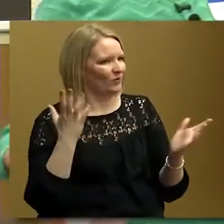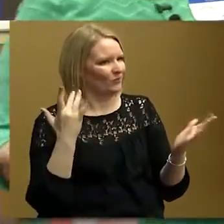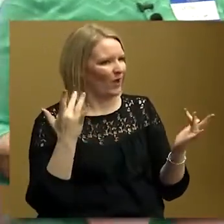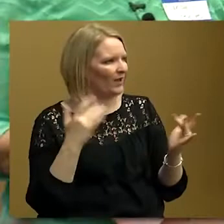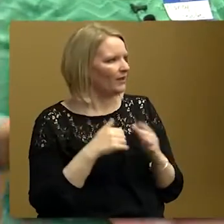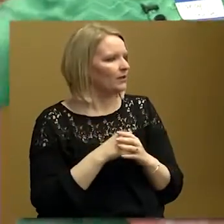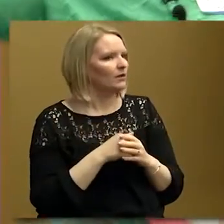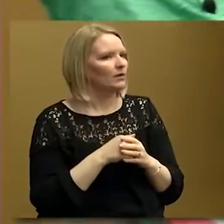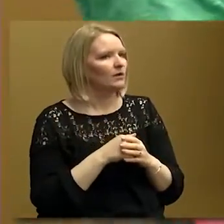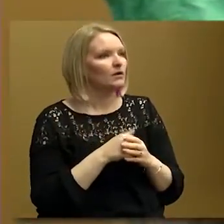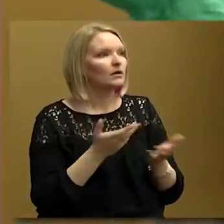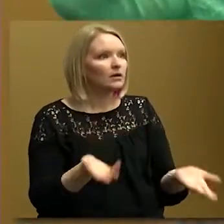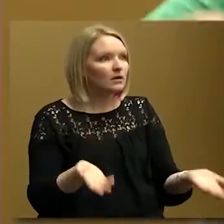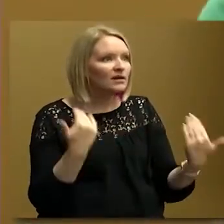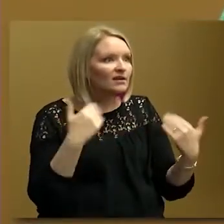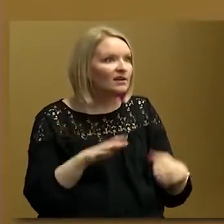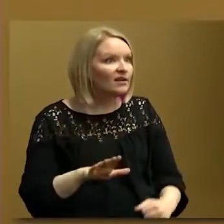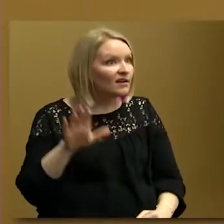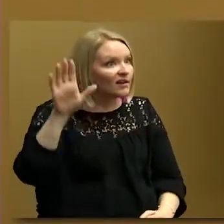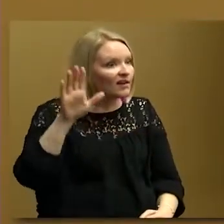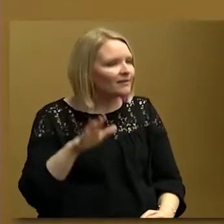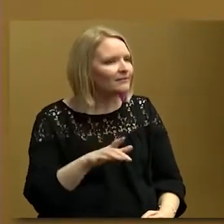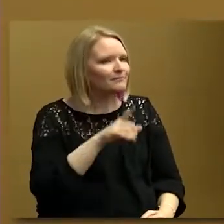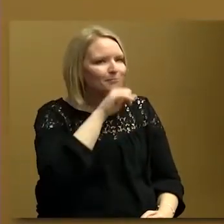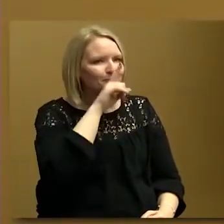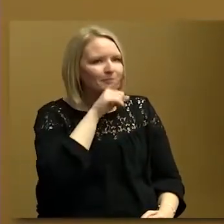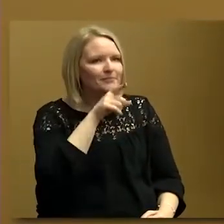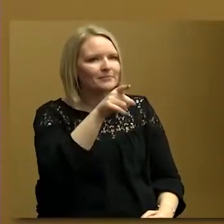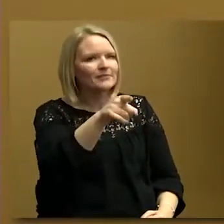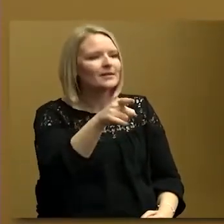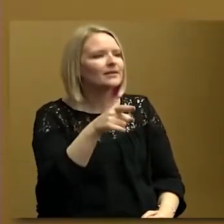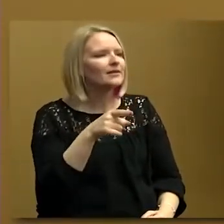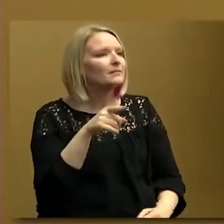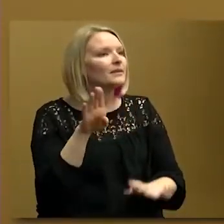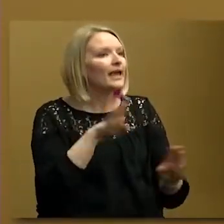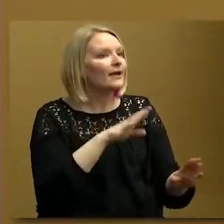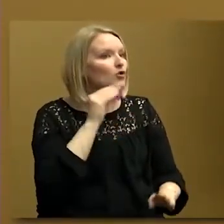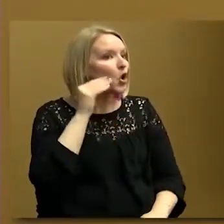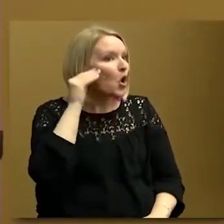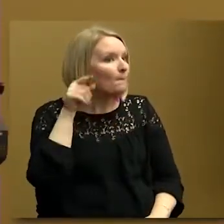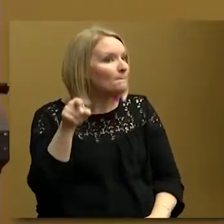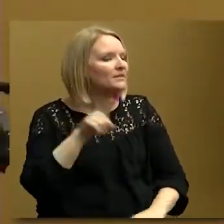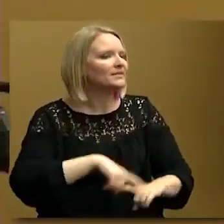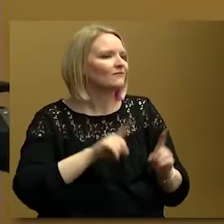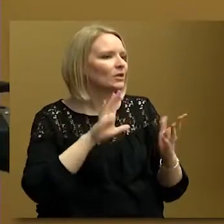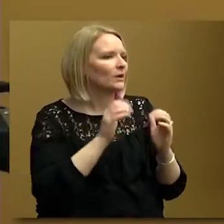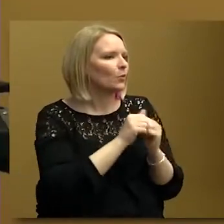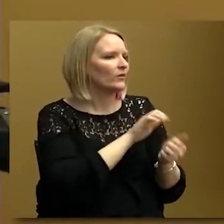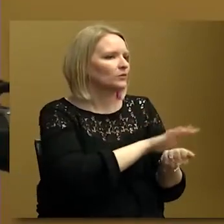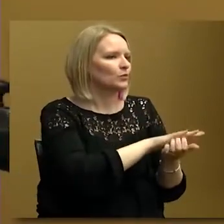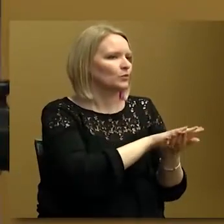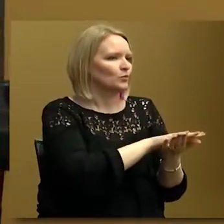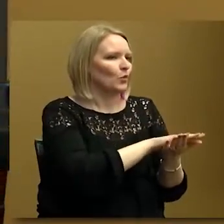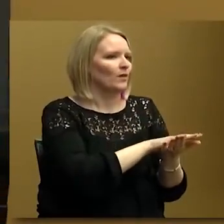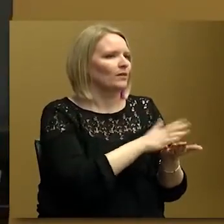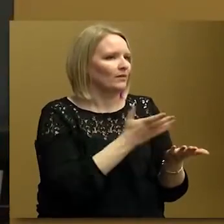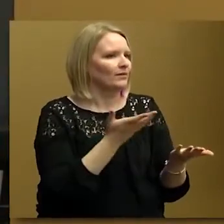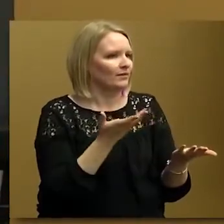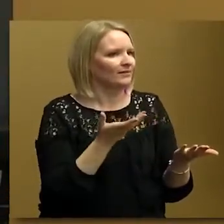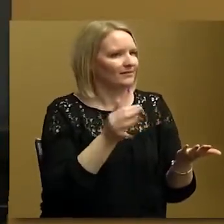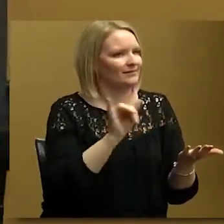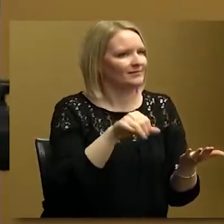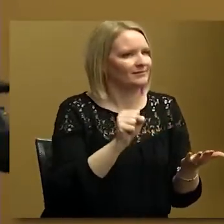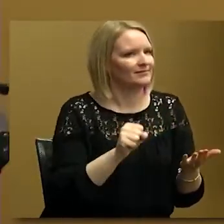Well, don't everybody jump up. Why would you think? Sometimes kids act different. Of course they